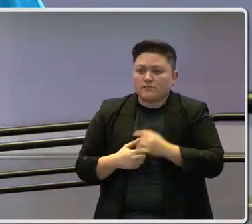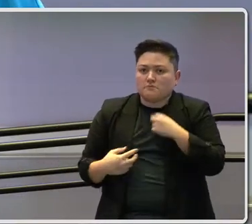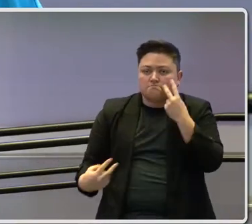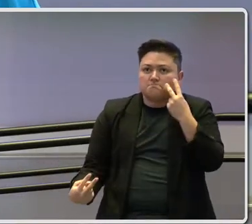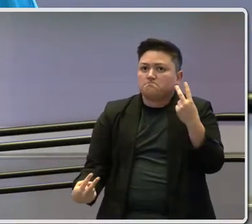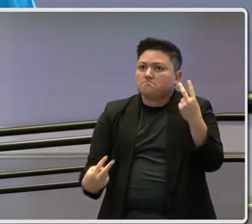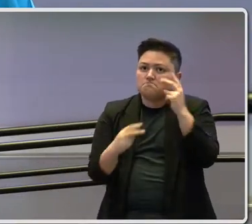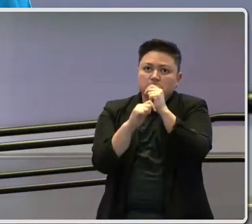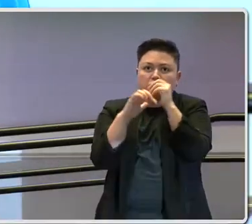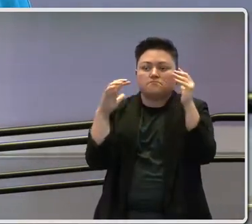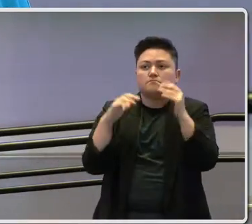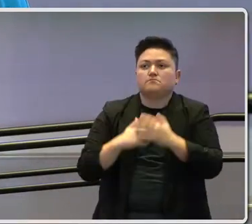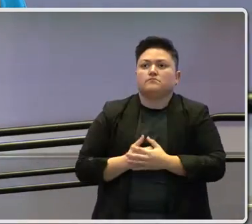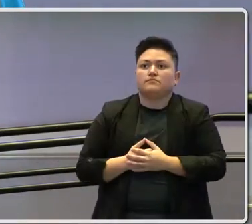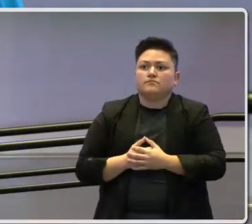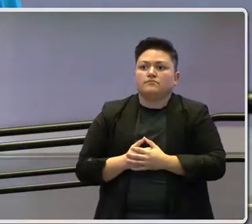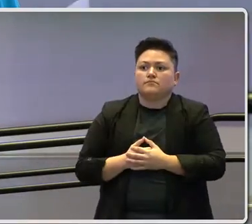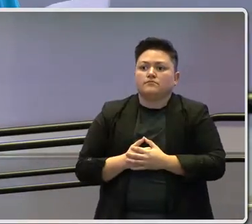They both